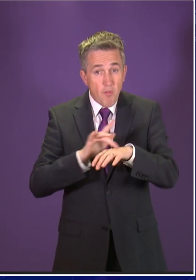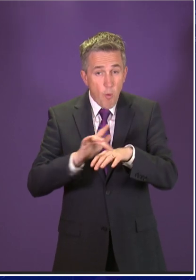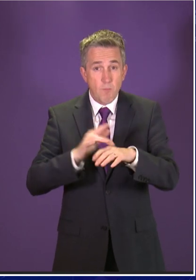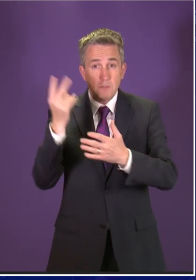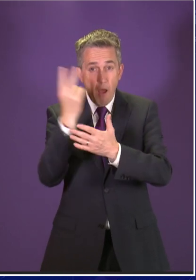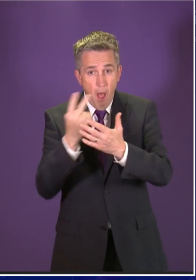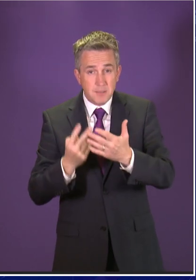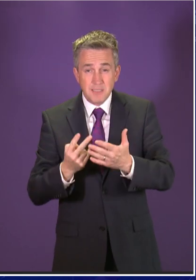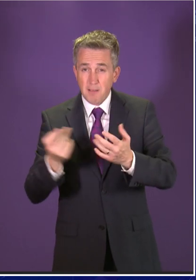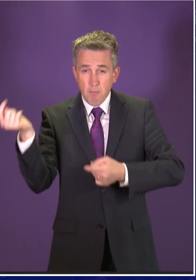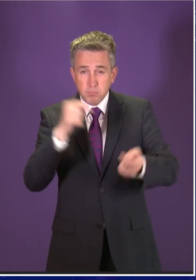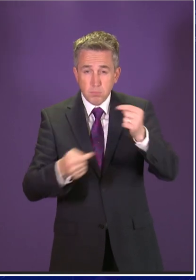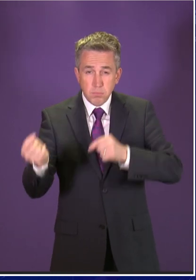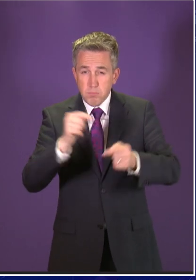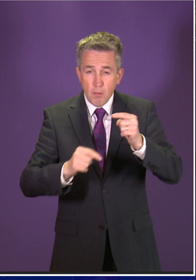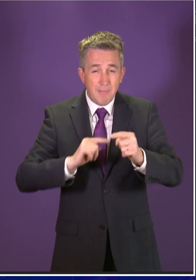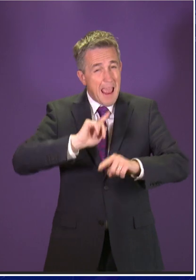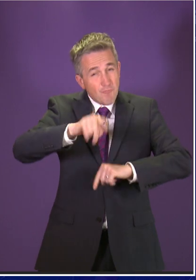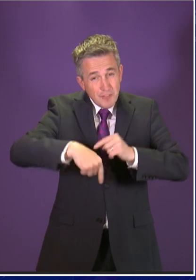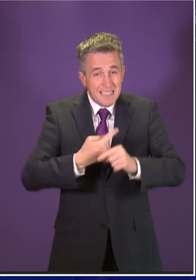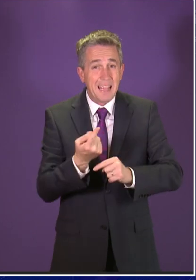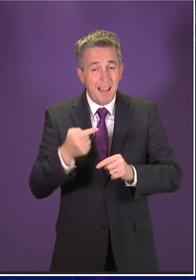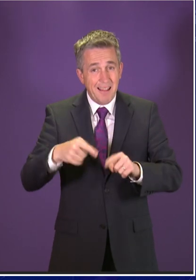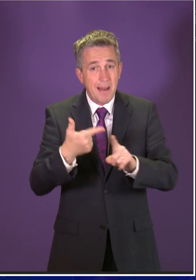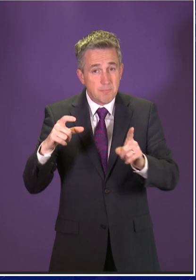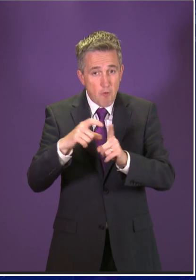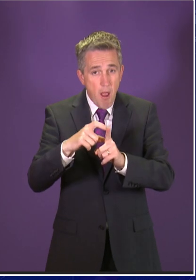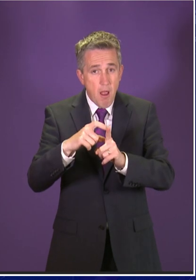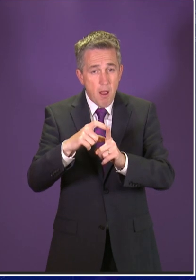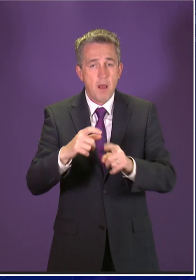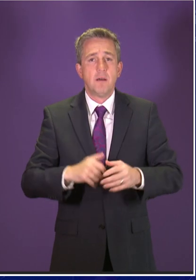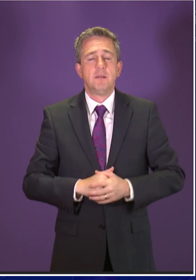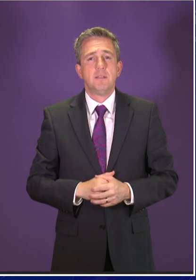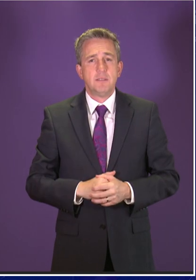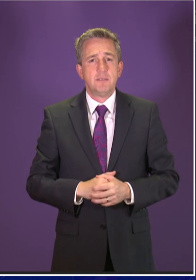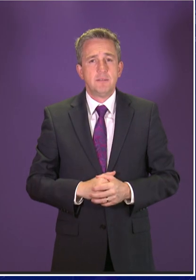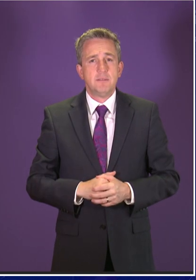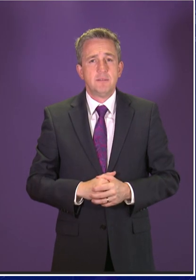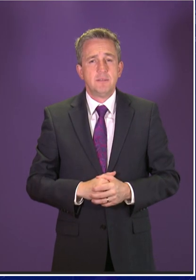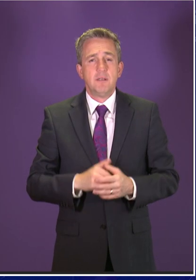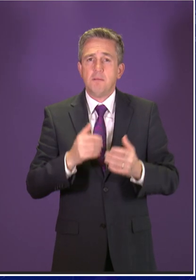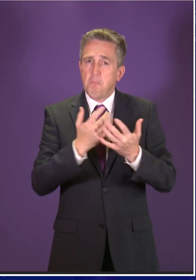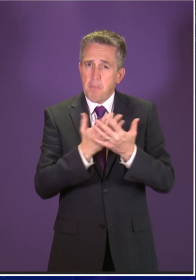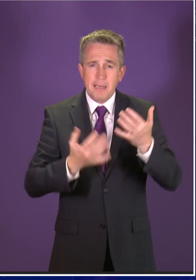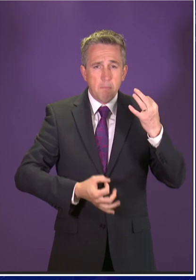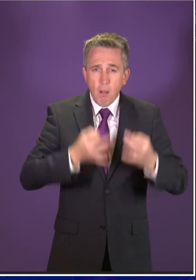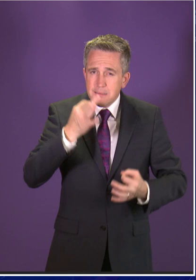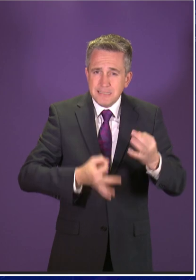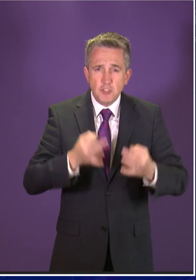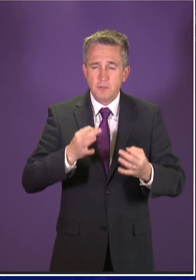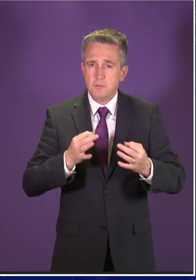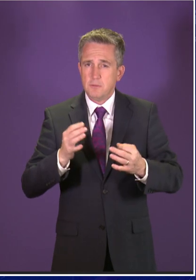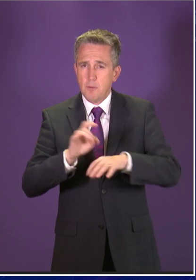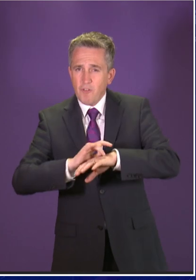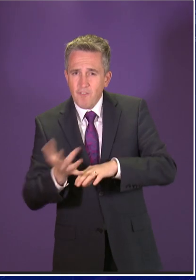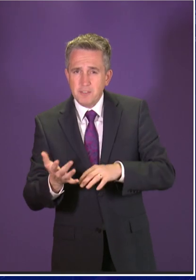80 nations, who gather in this city every year. Equally, as a forum in which practitioners and politicians, this